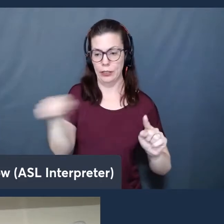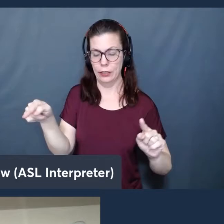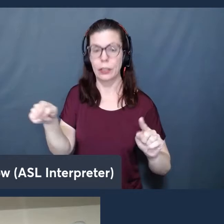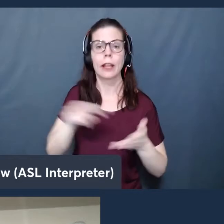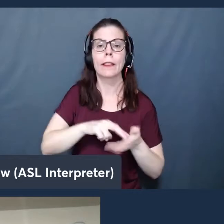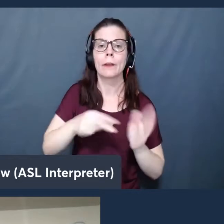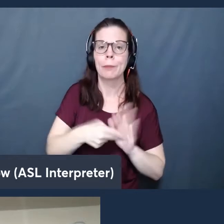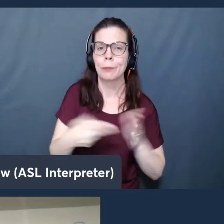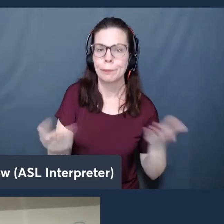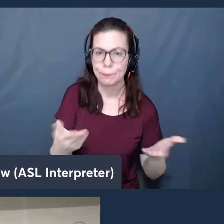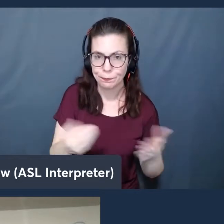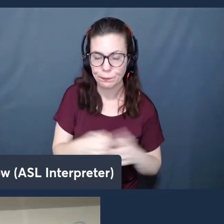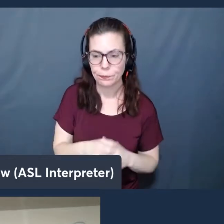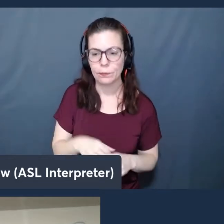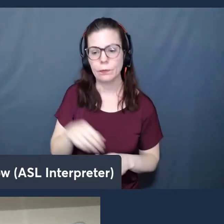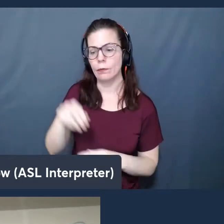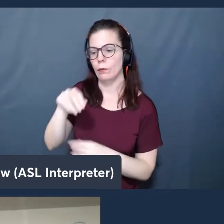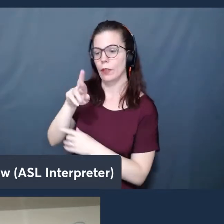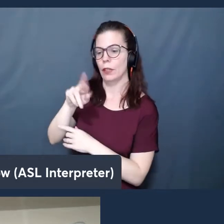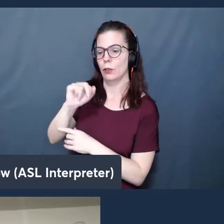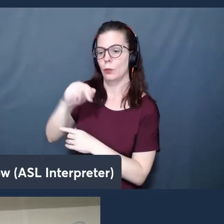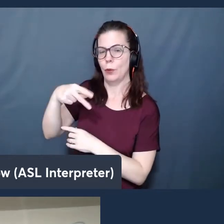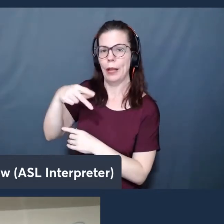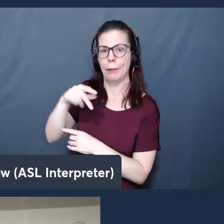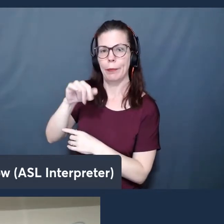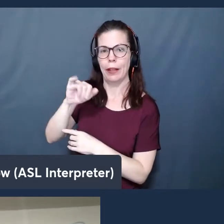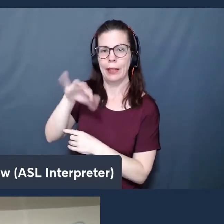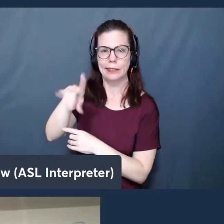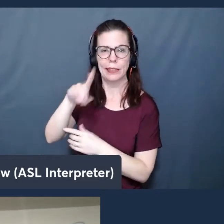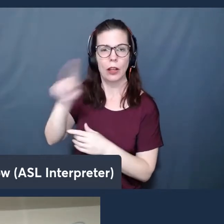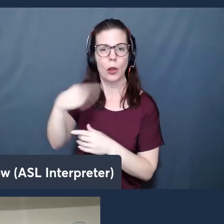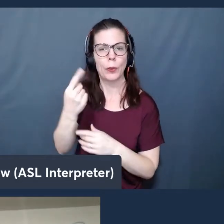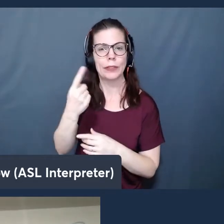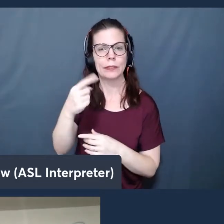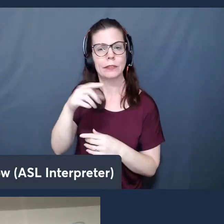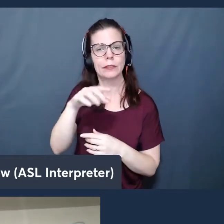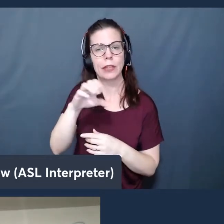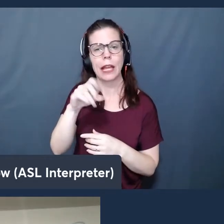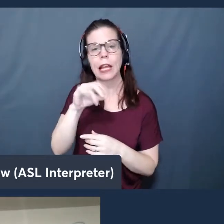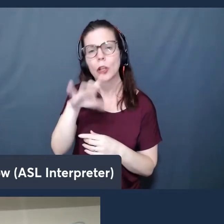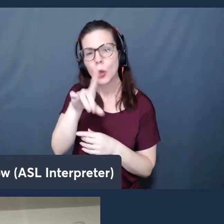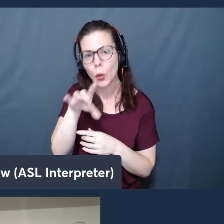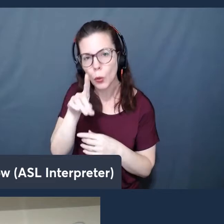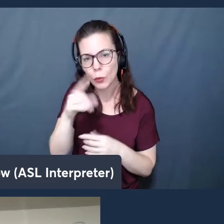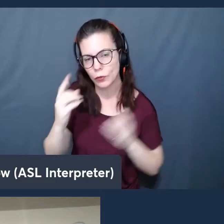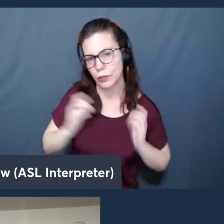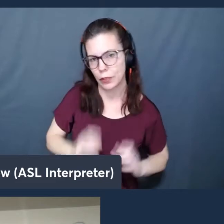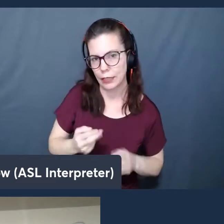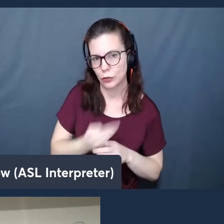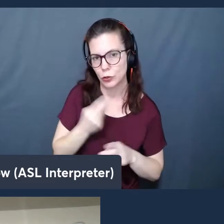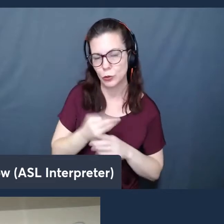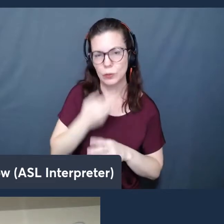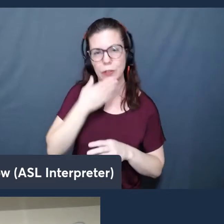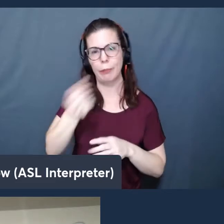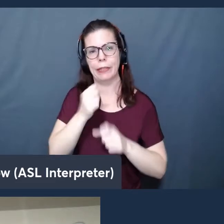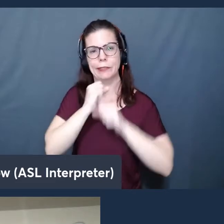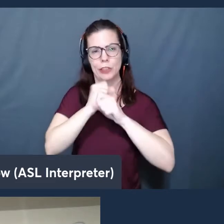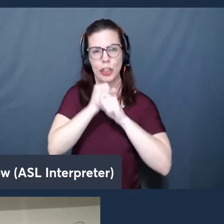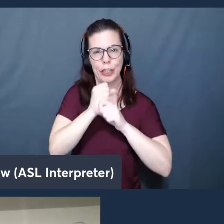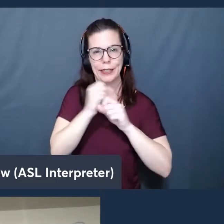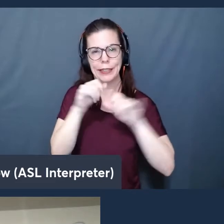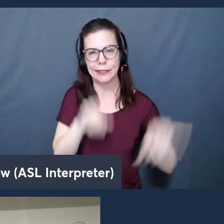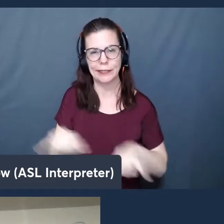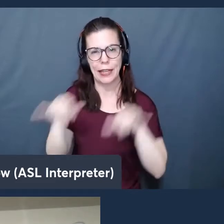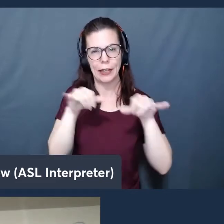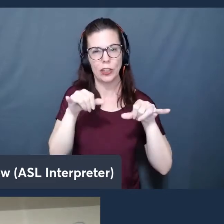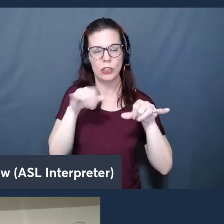means that Ramp IDs are always encoded for client use Okay. based on best-in-class security standards and really locking